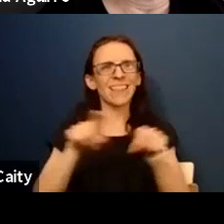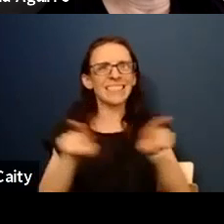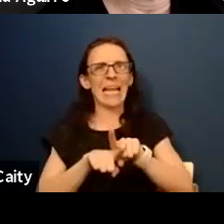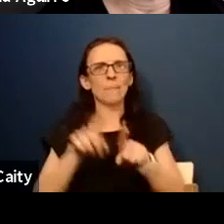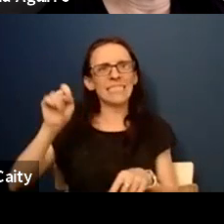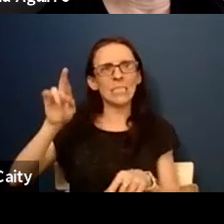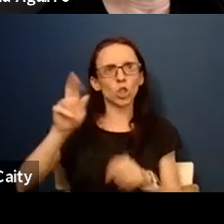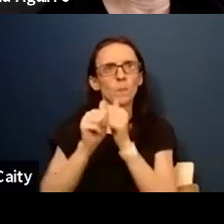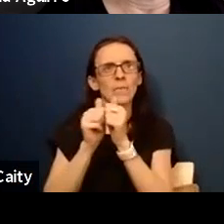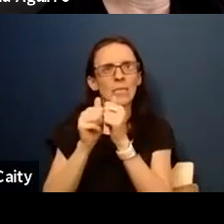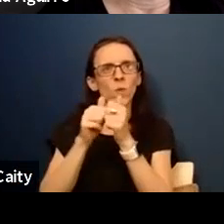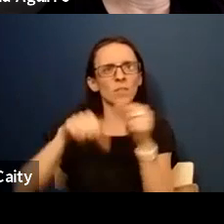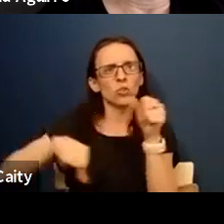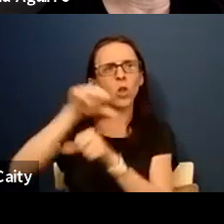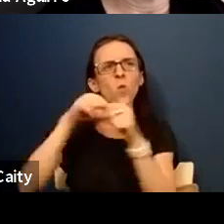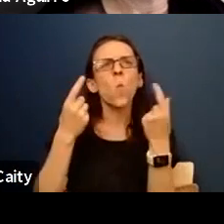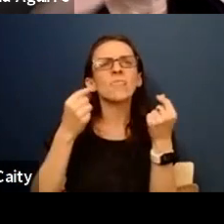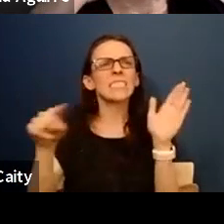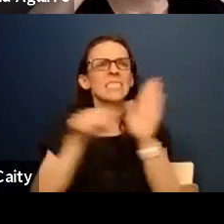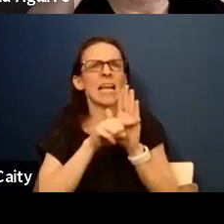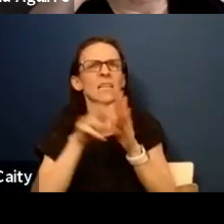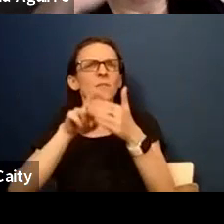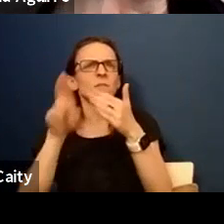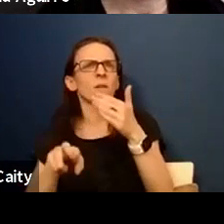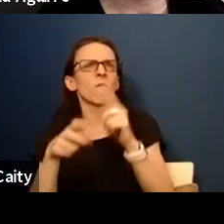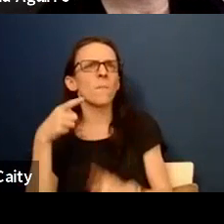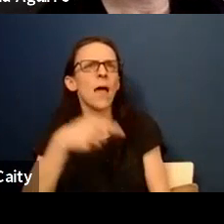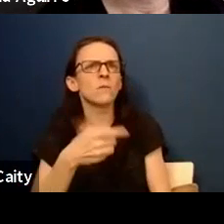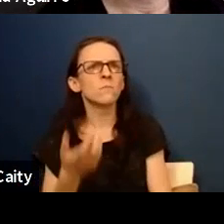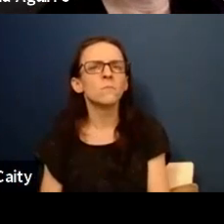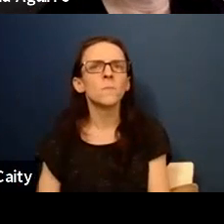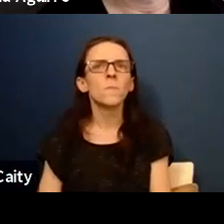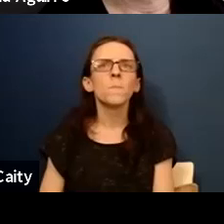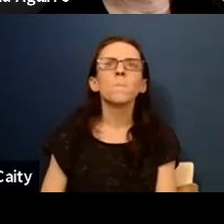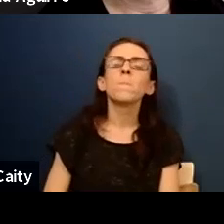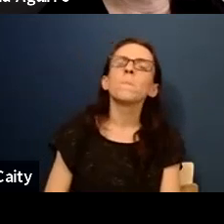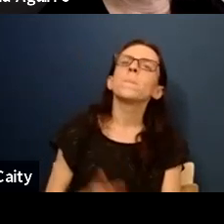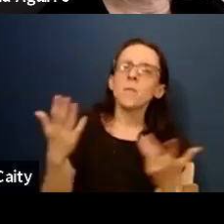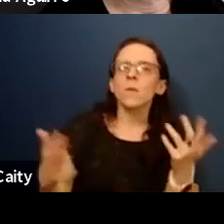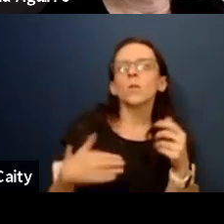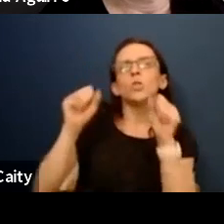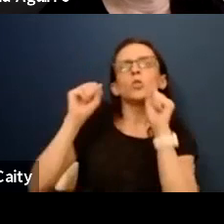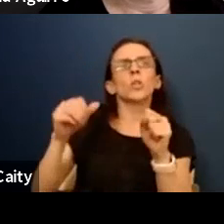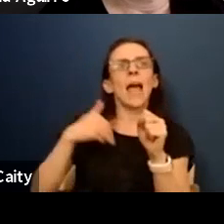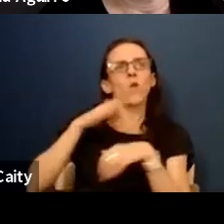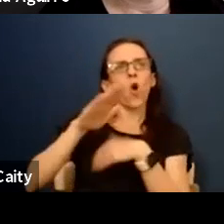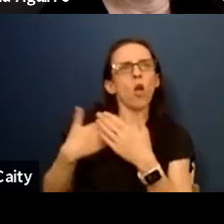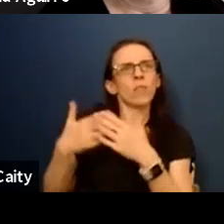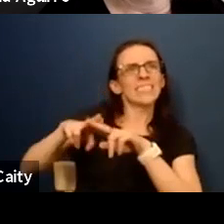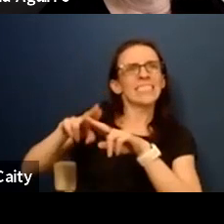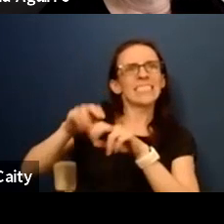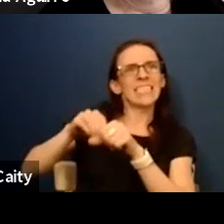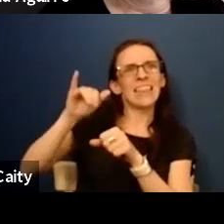would be the negative outcome of that? Because you could end up with all of the seats within that tier going